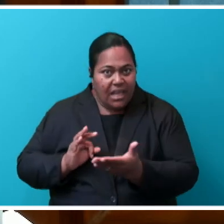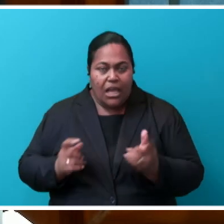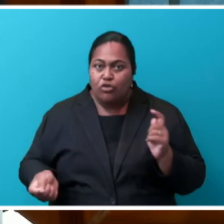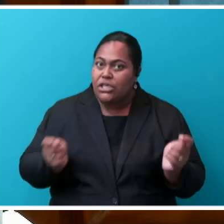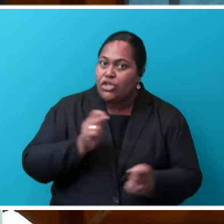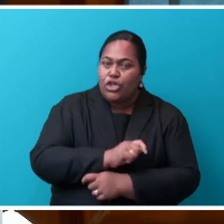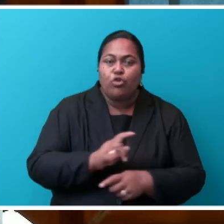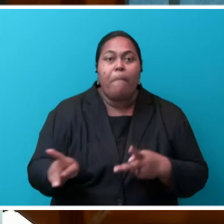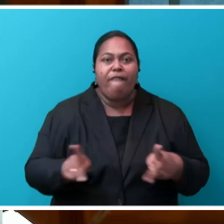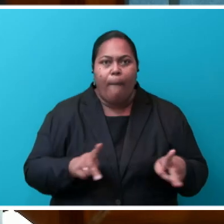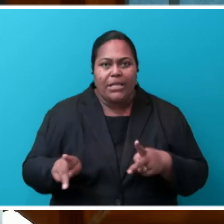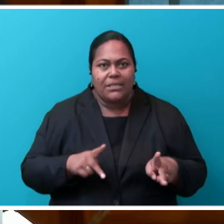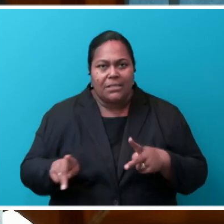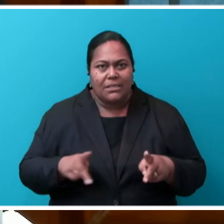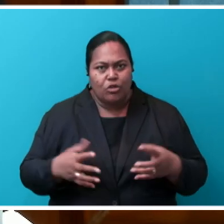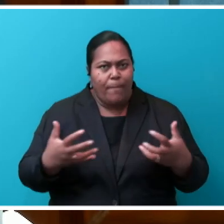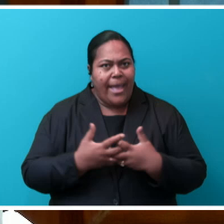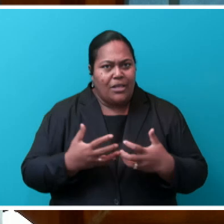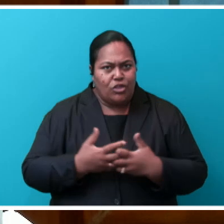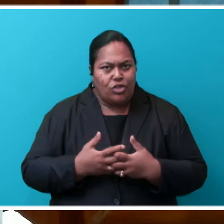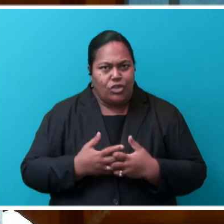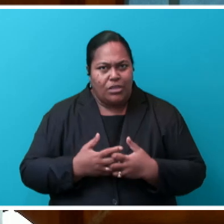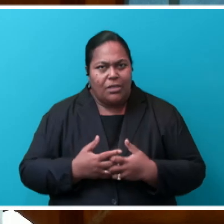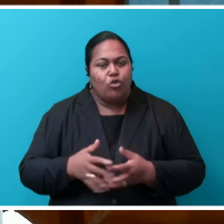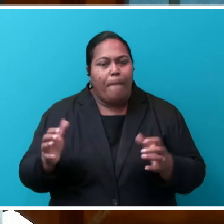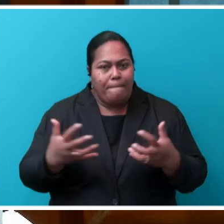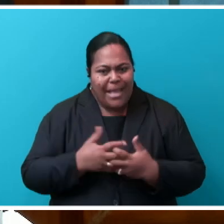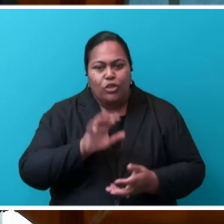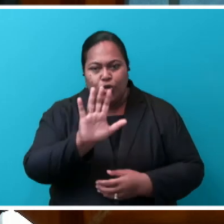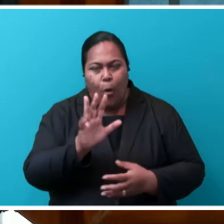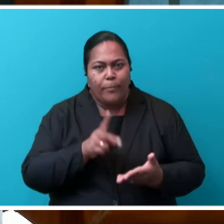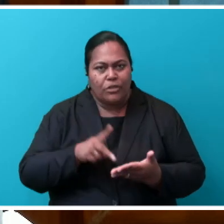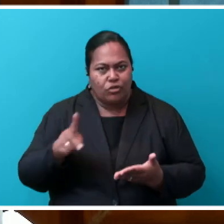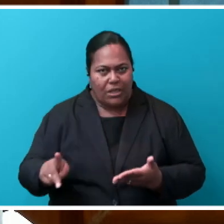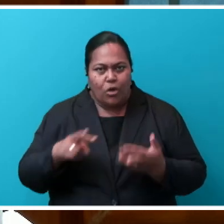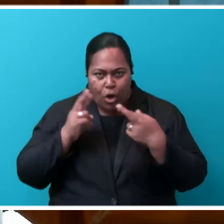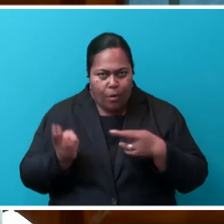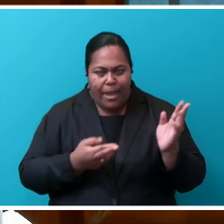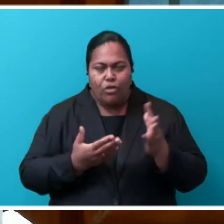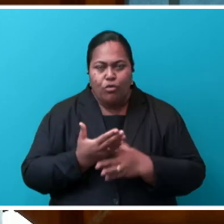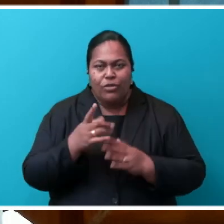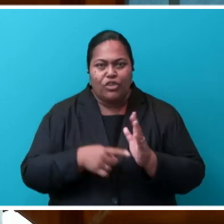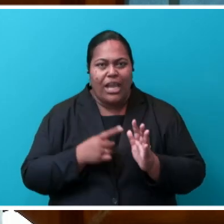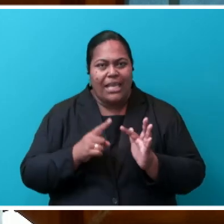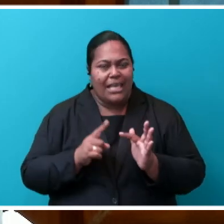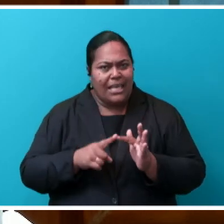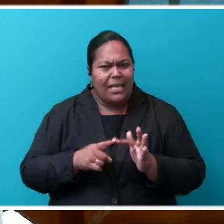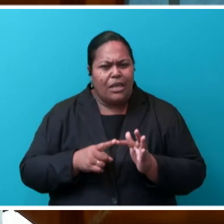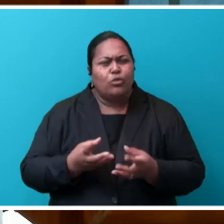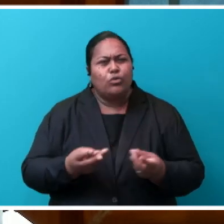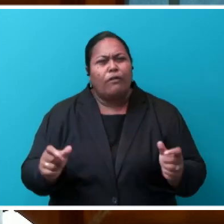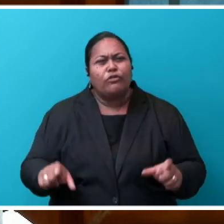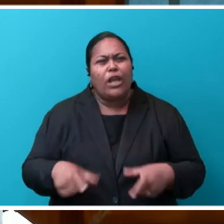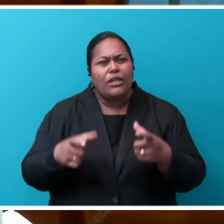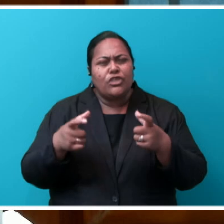rank structure tied to post as recommended by the JEE. To address these challenges, there has been a continued